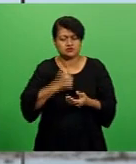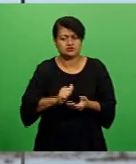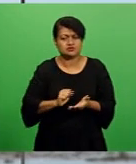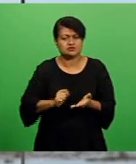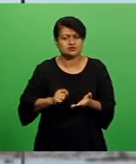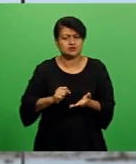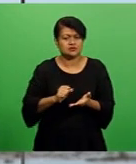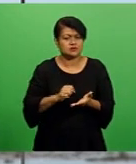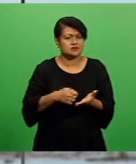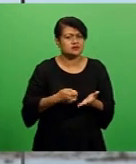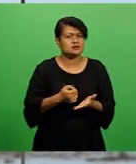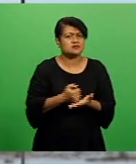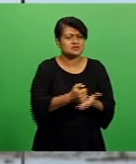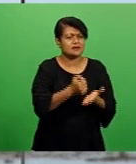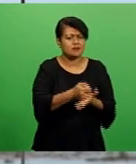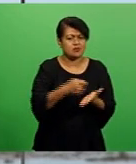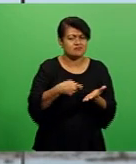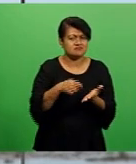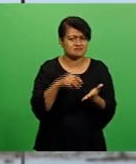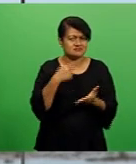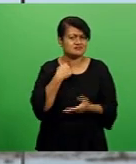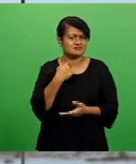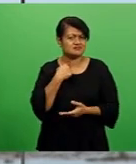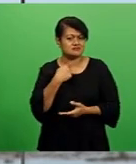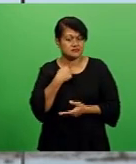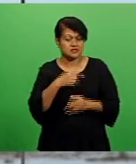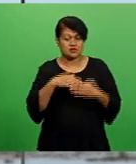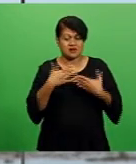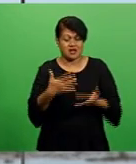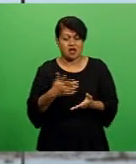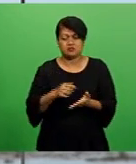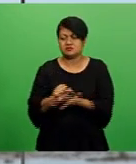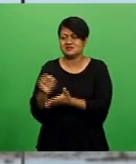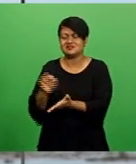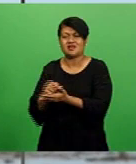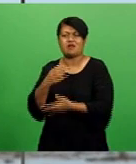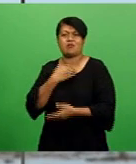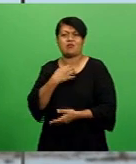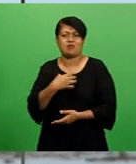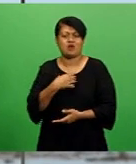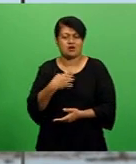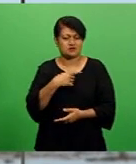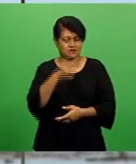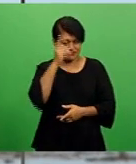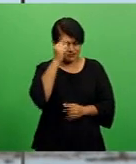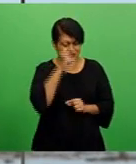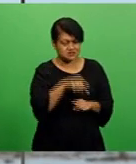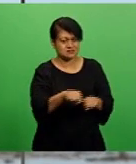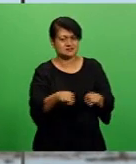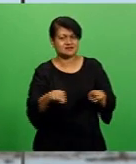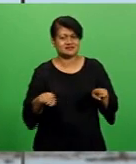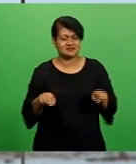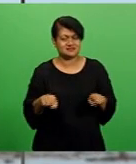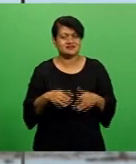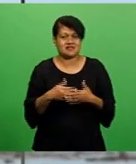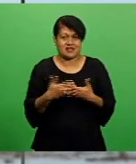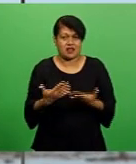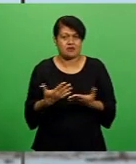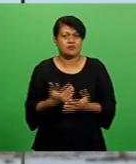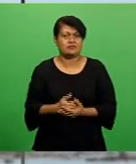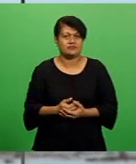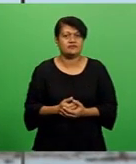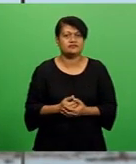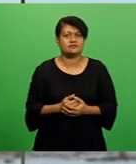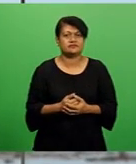and resorts say they're actually selling more to everyday Fijians than they did to the entire tourism sector. Apanisa Wangairandovo reports this